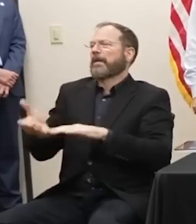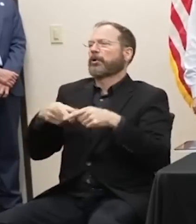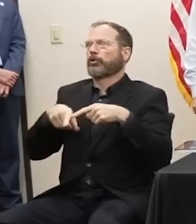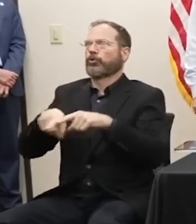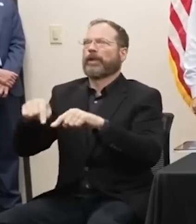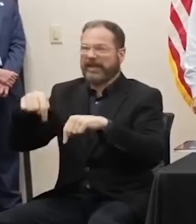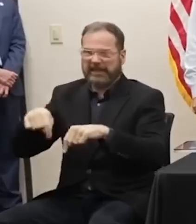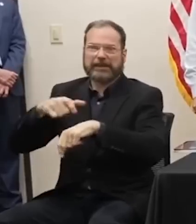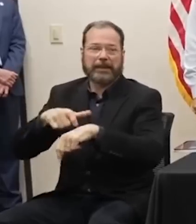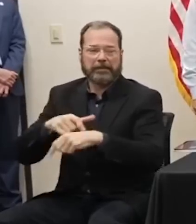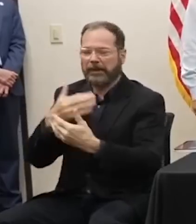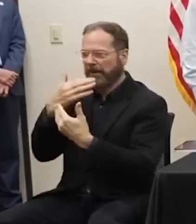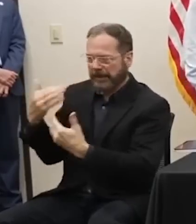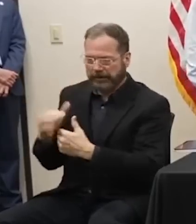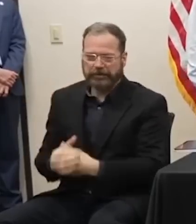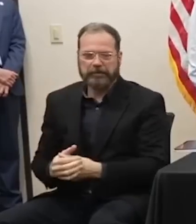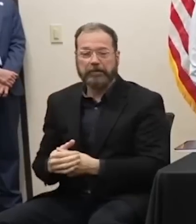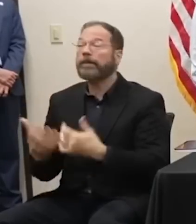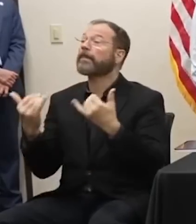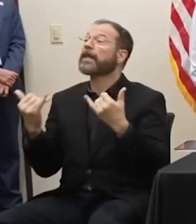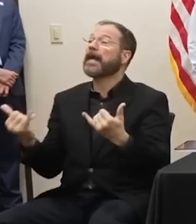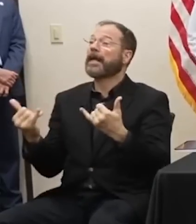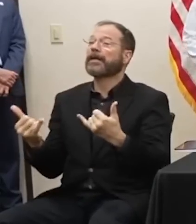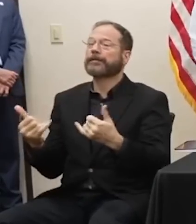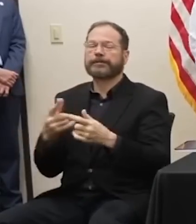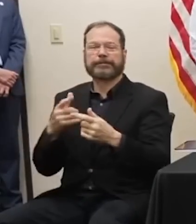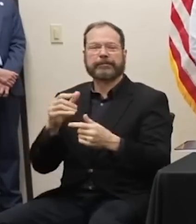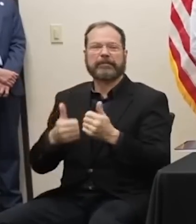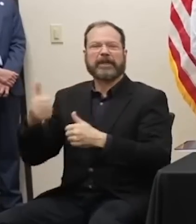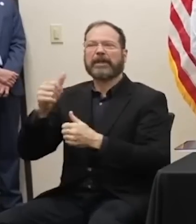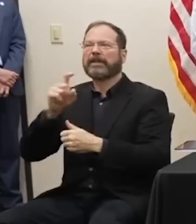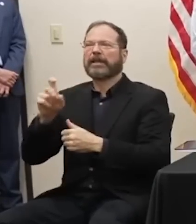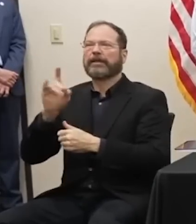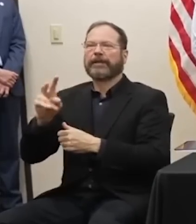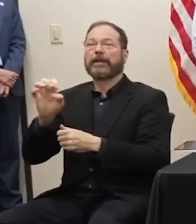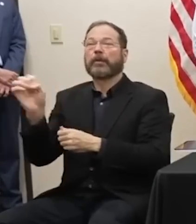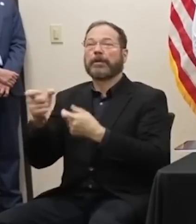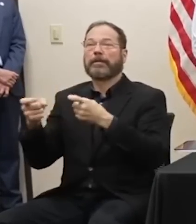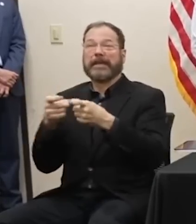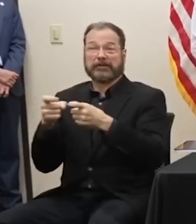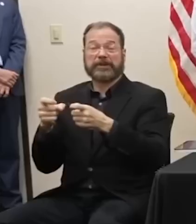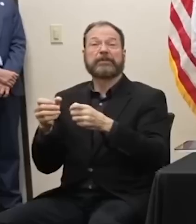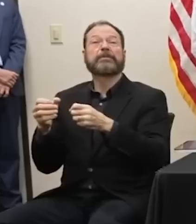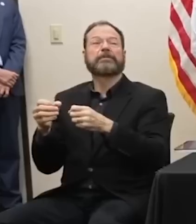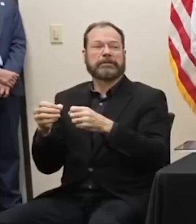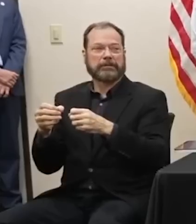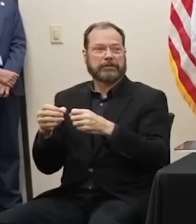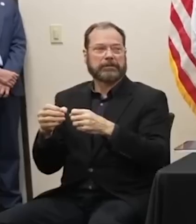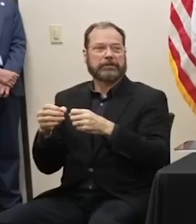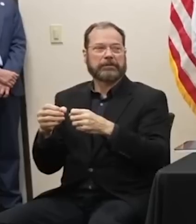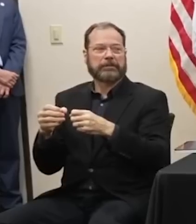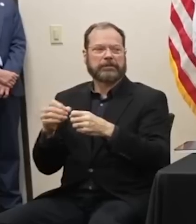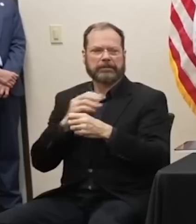event. Thank you. Thank you very much. And now the head of the Texas Division of Emergency Management. Go ahead. He was going to be a